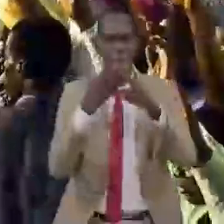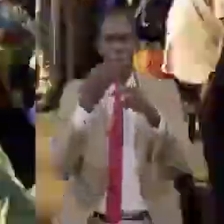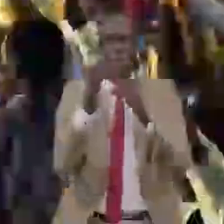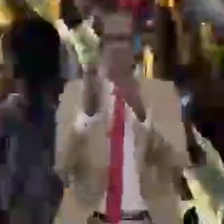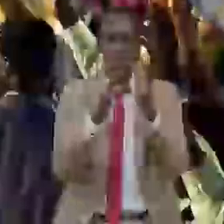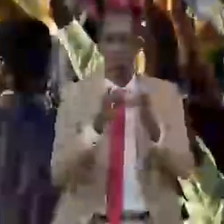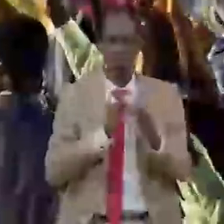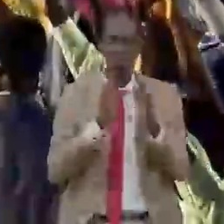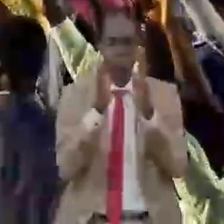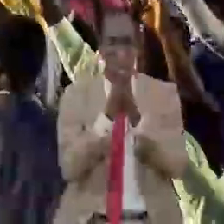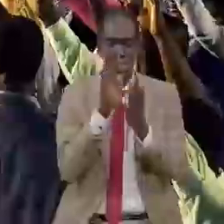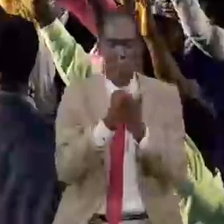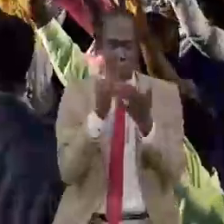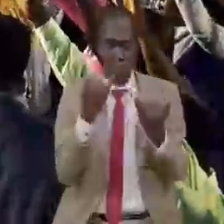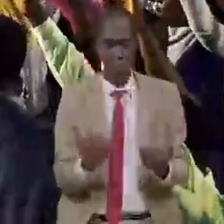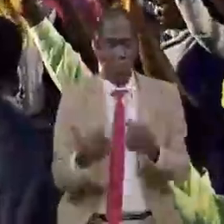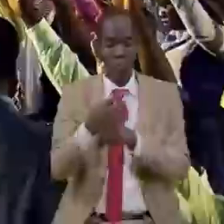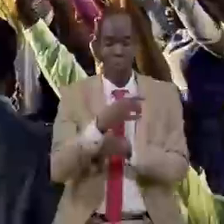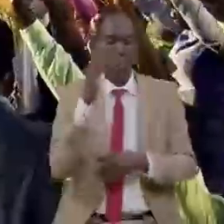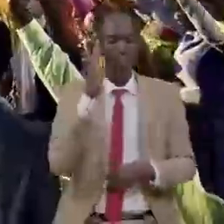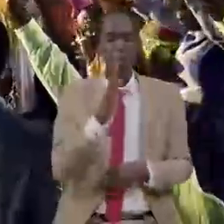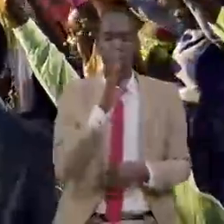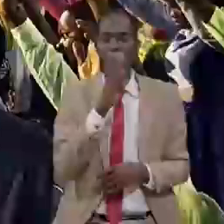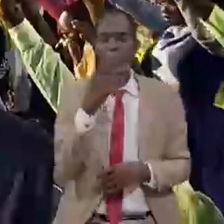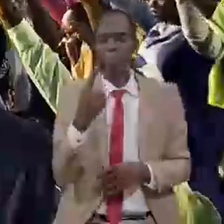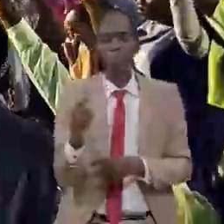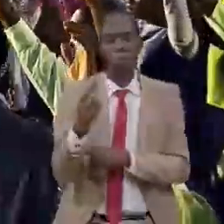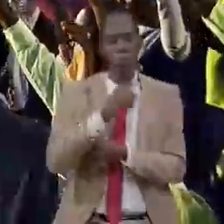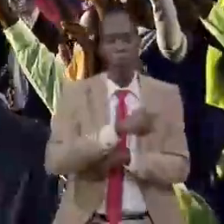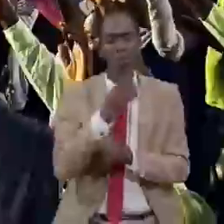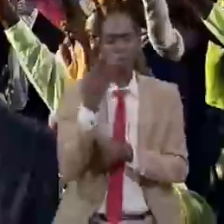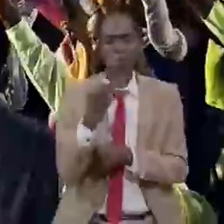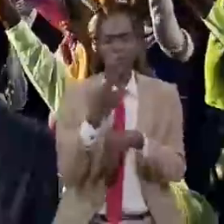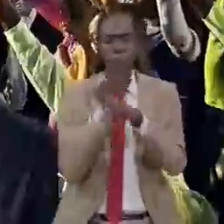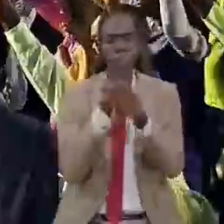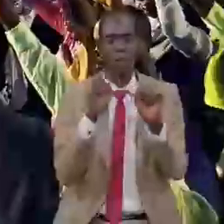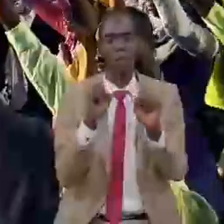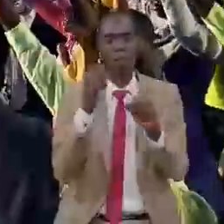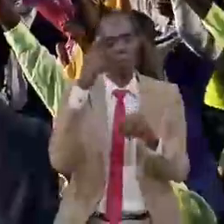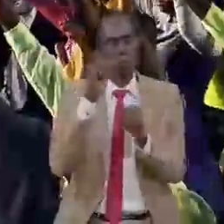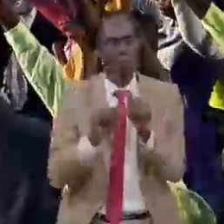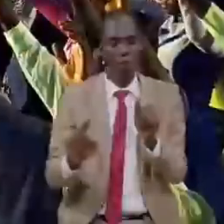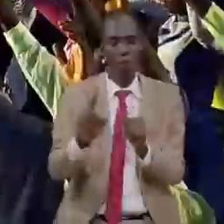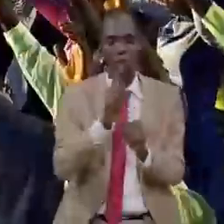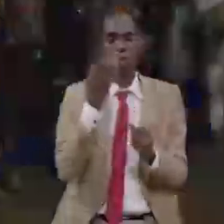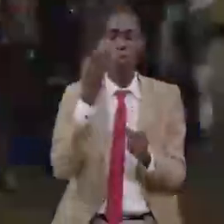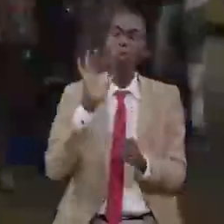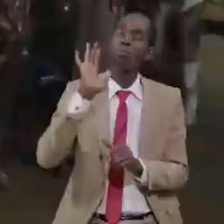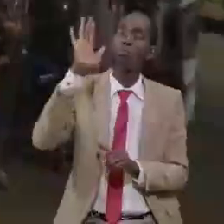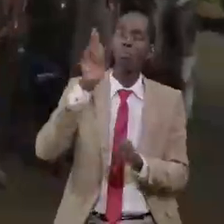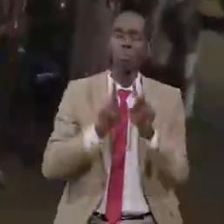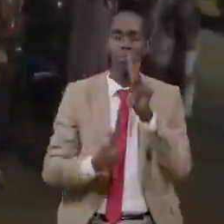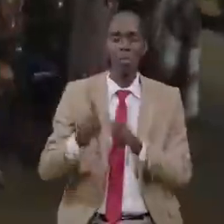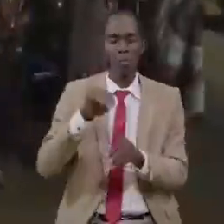that today will be the day of redemption for every one of your people, in